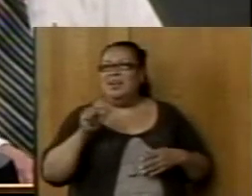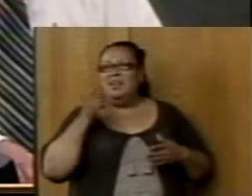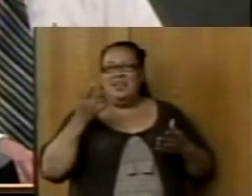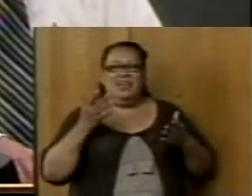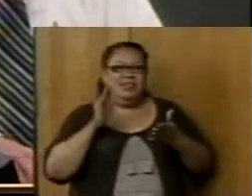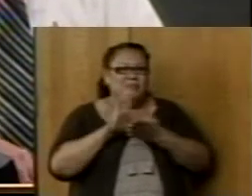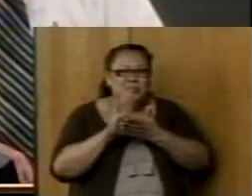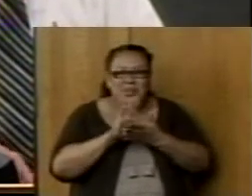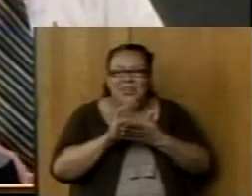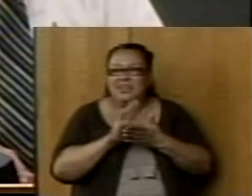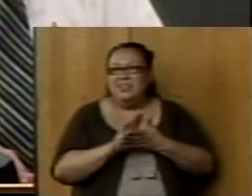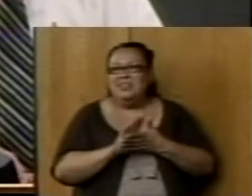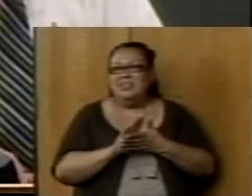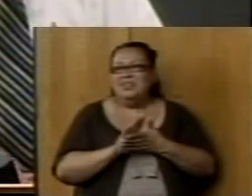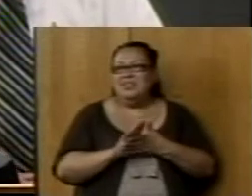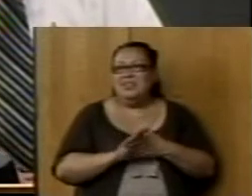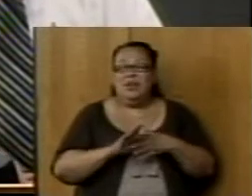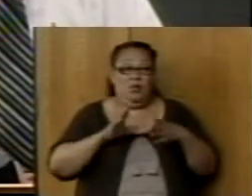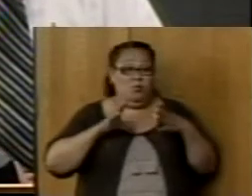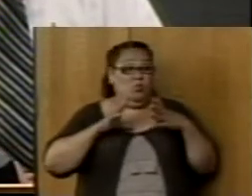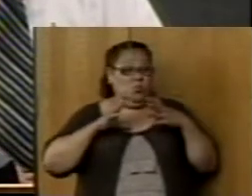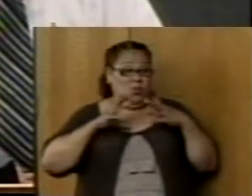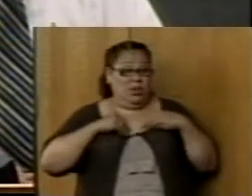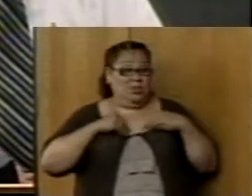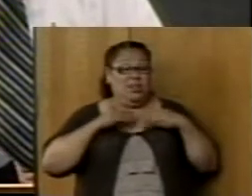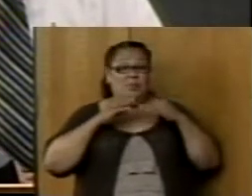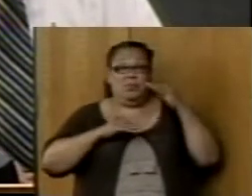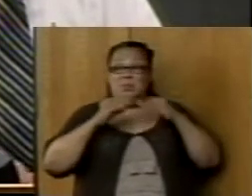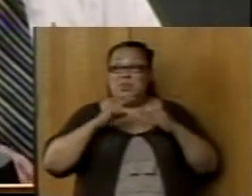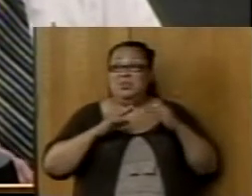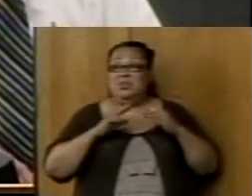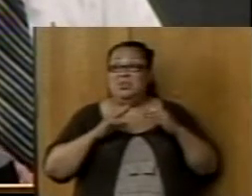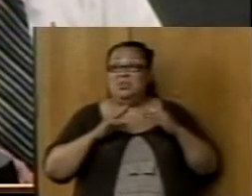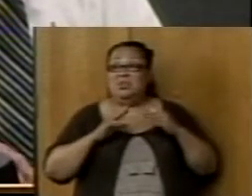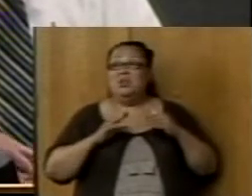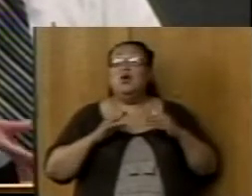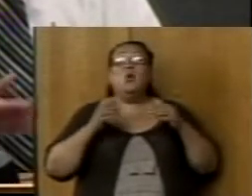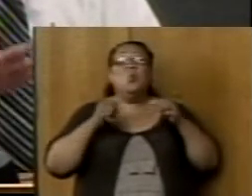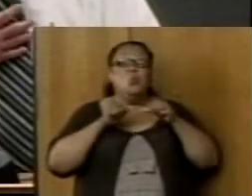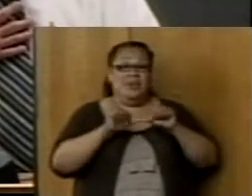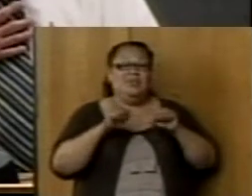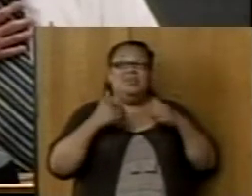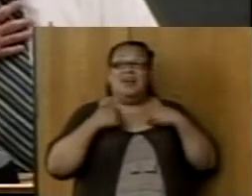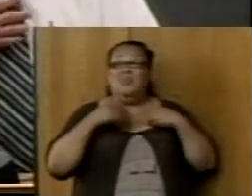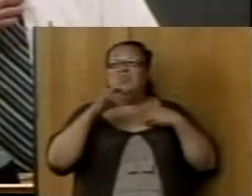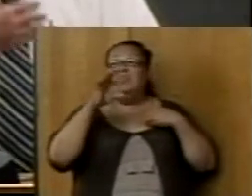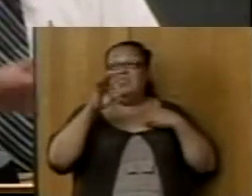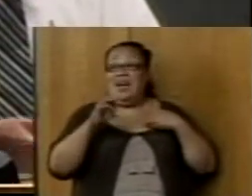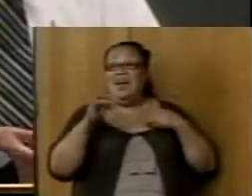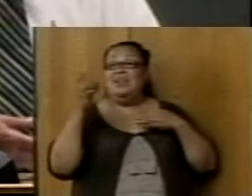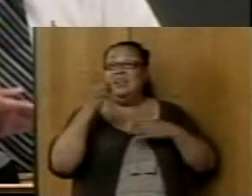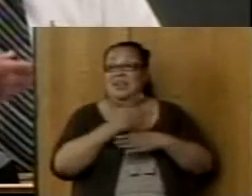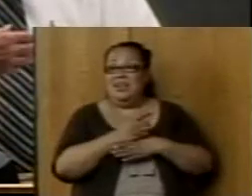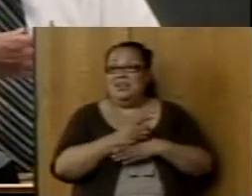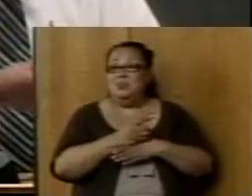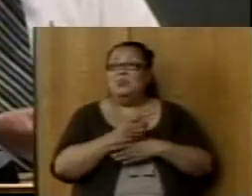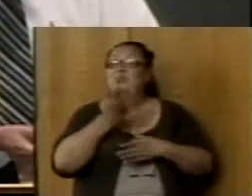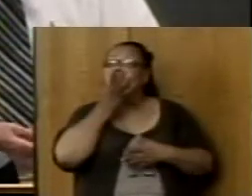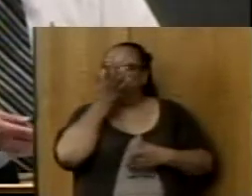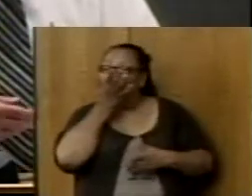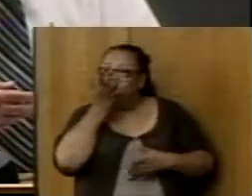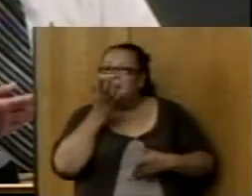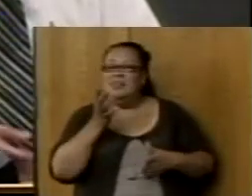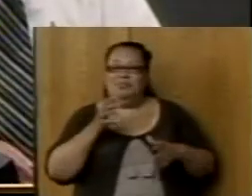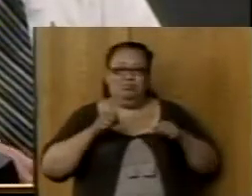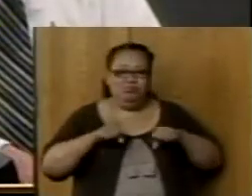landscaping maintenance, if we accept the building tonight, we still have 90 days before we actually start cutting the grass,